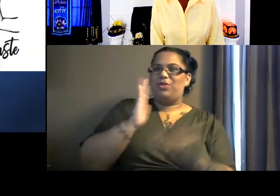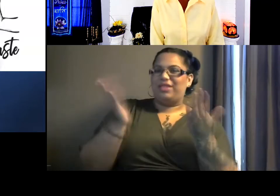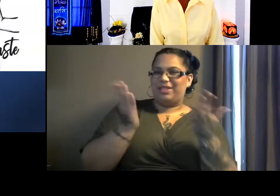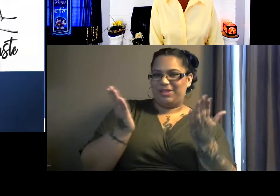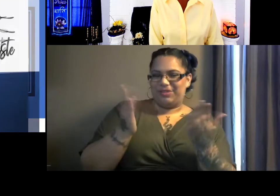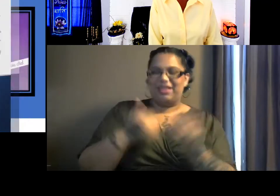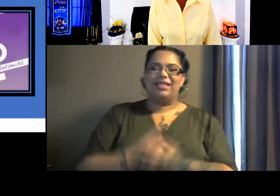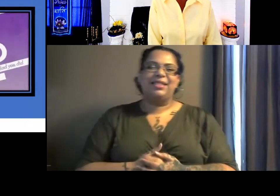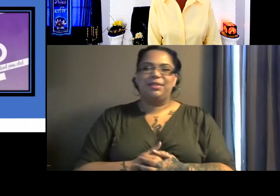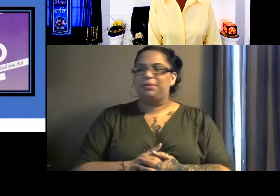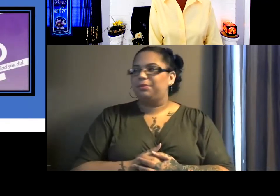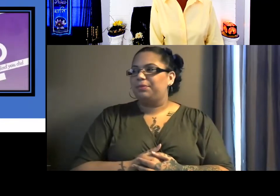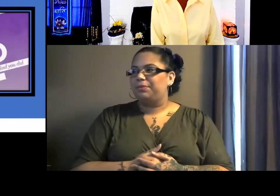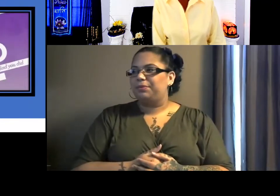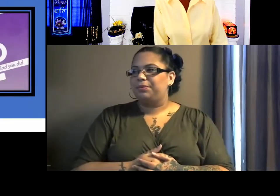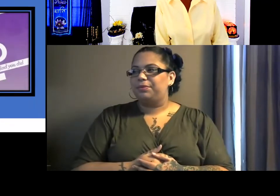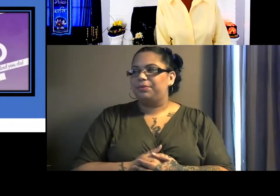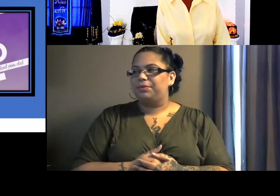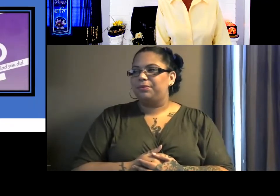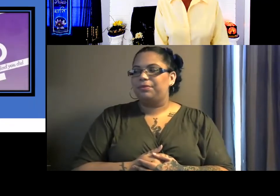service.